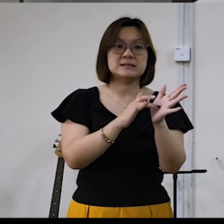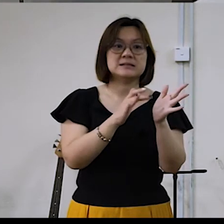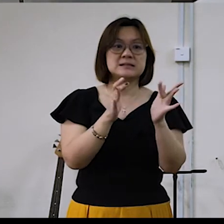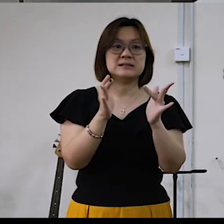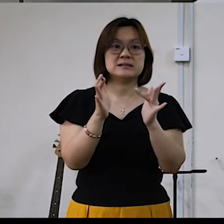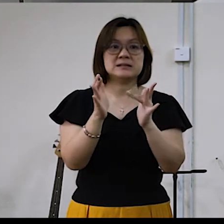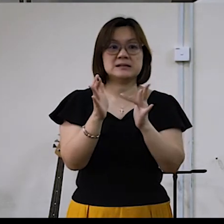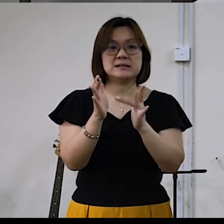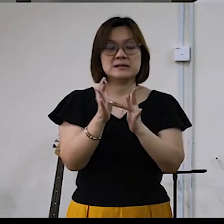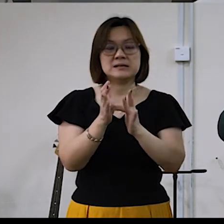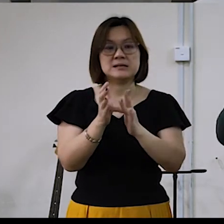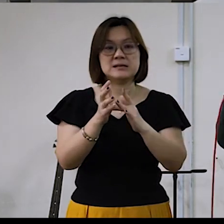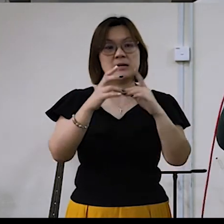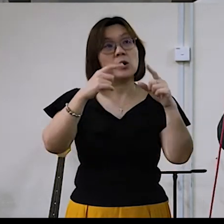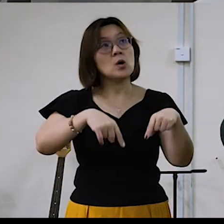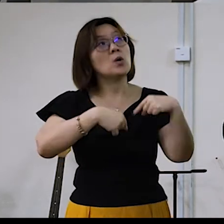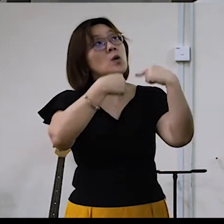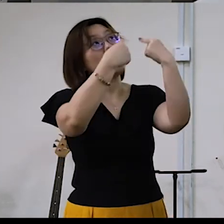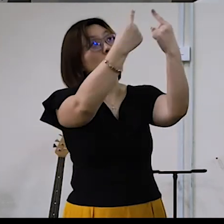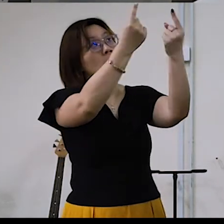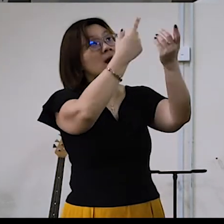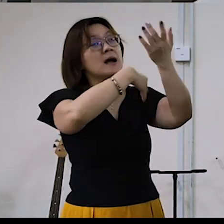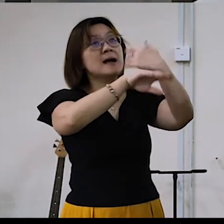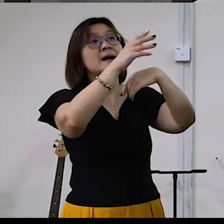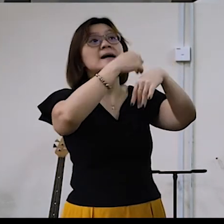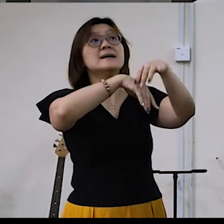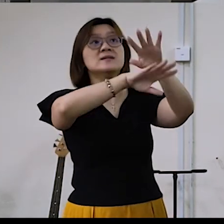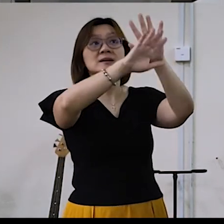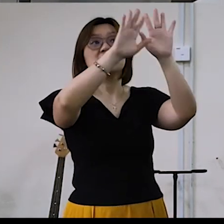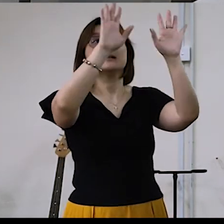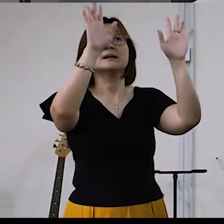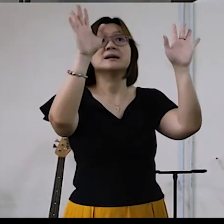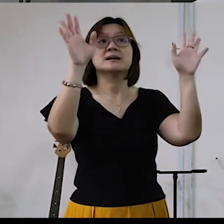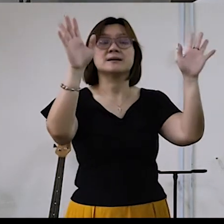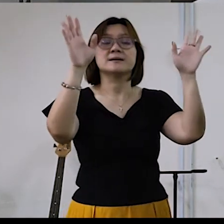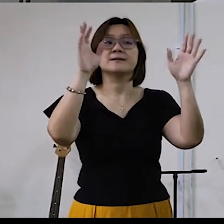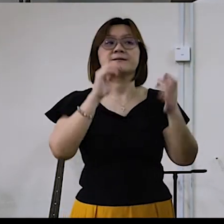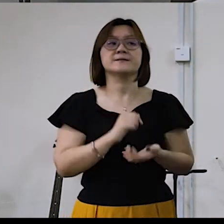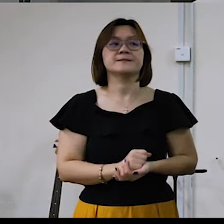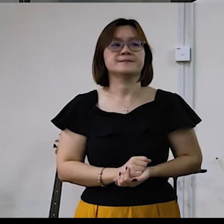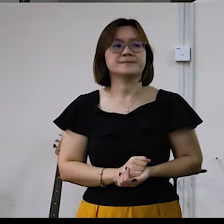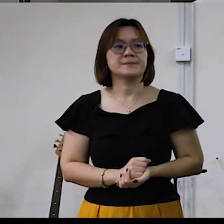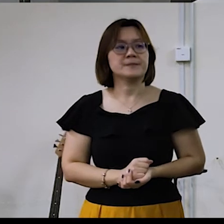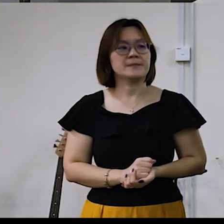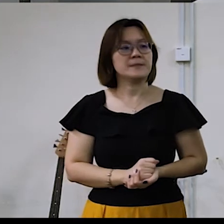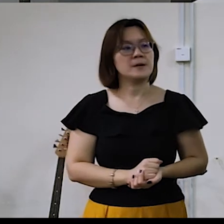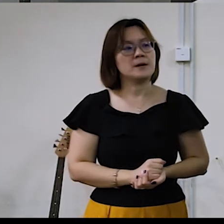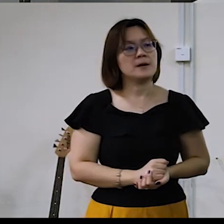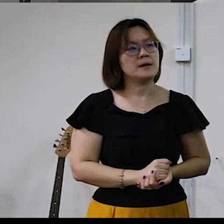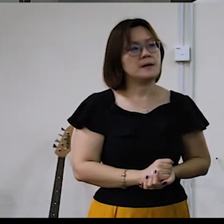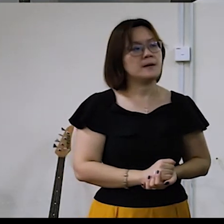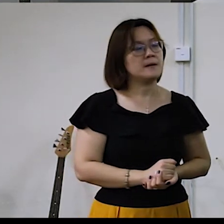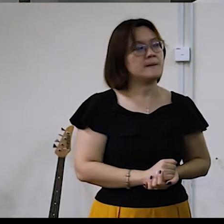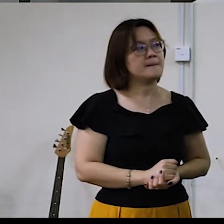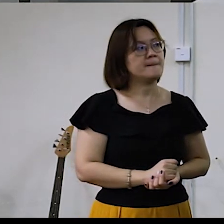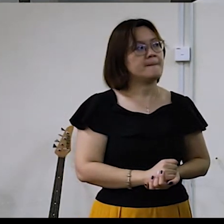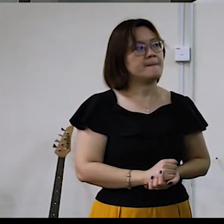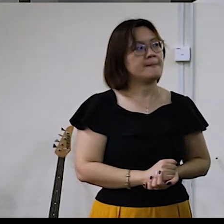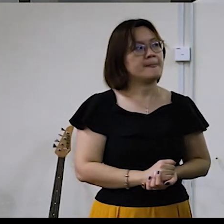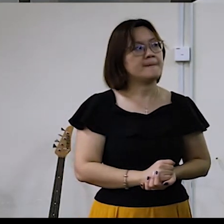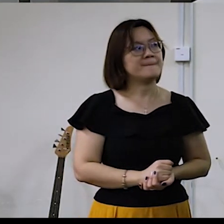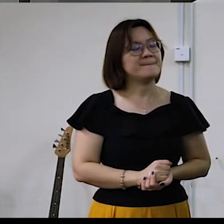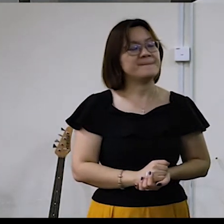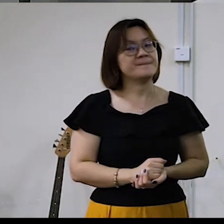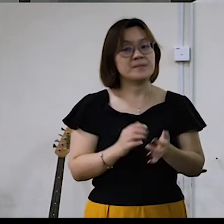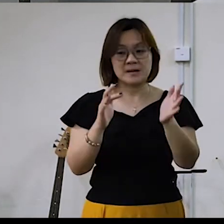how do we hear from God? Through the Holy Spirit. So the same God is present. He